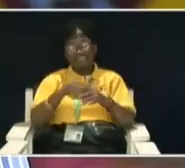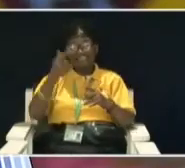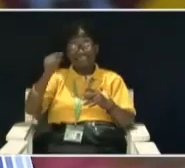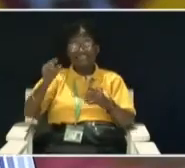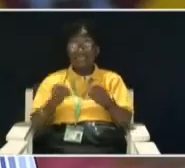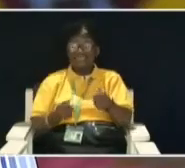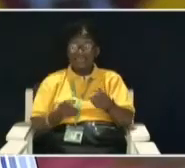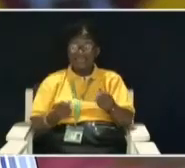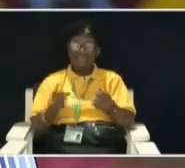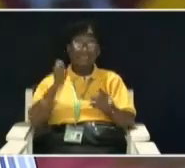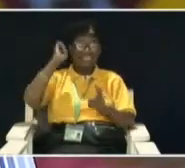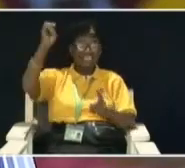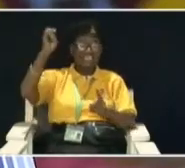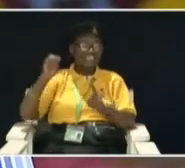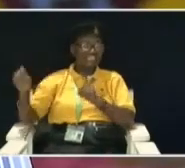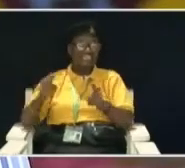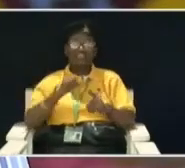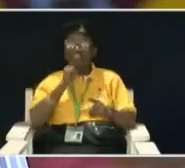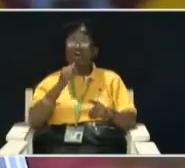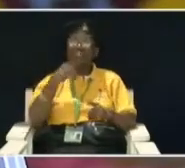in